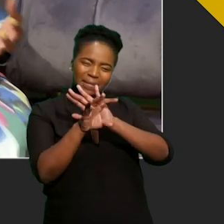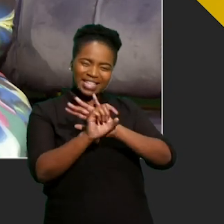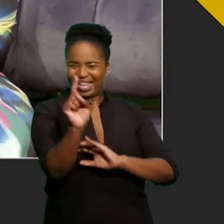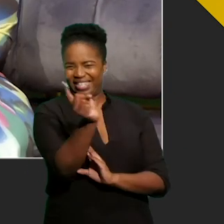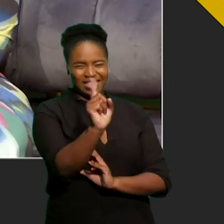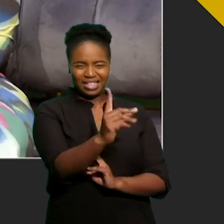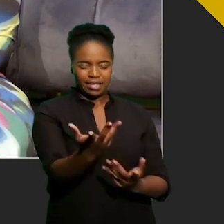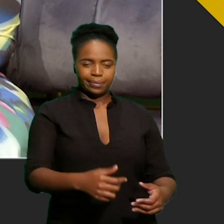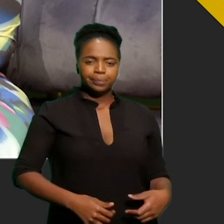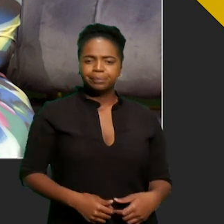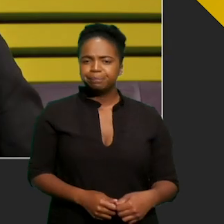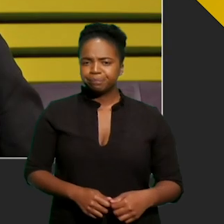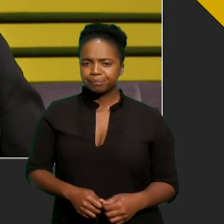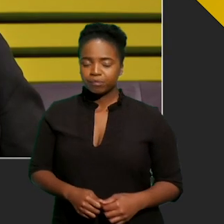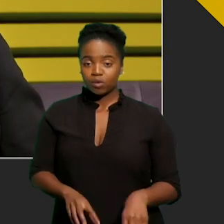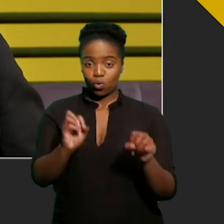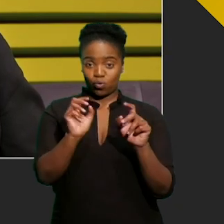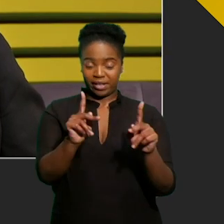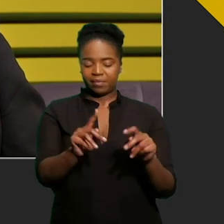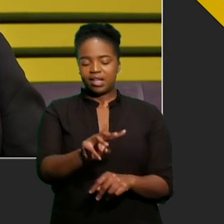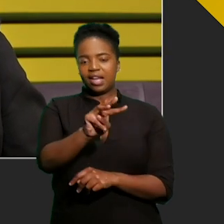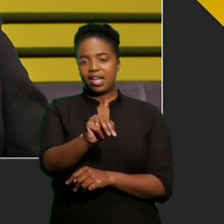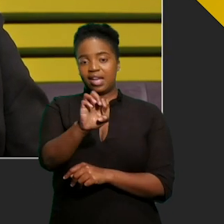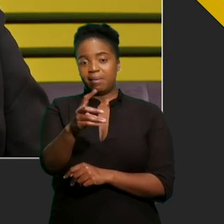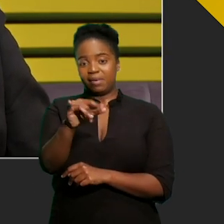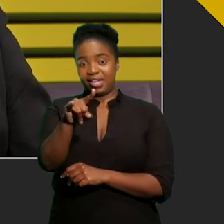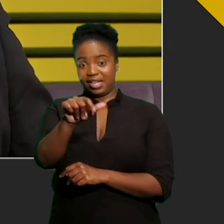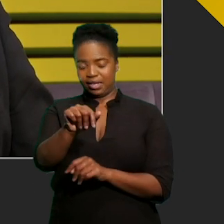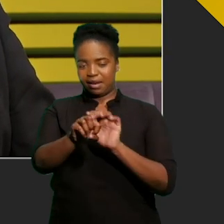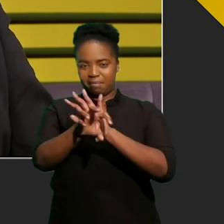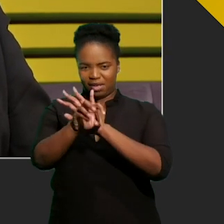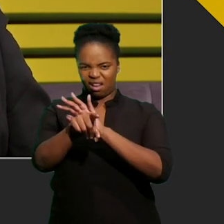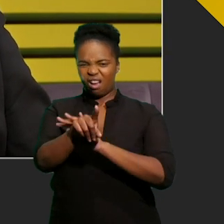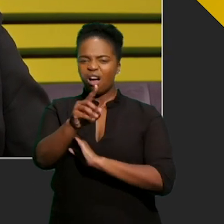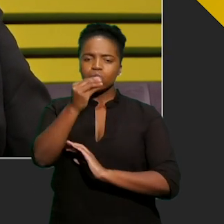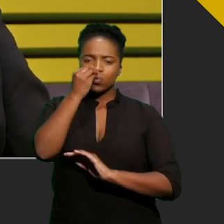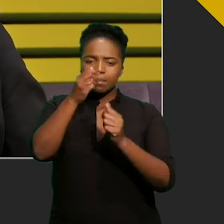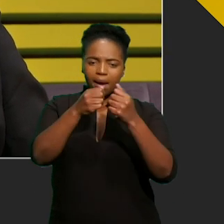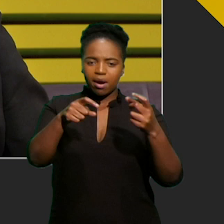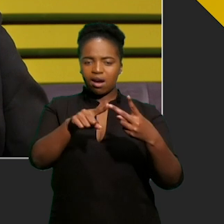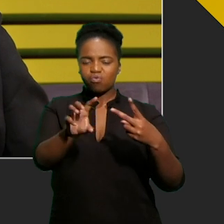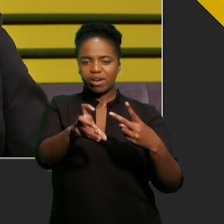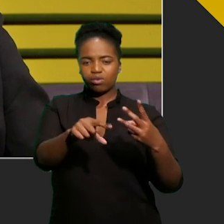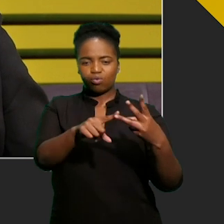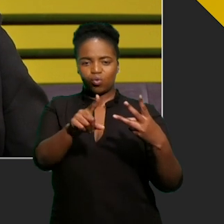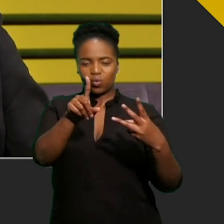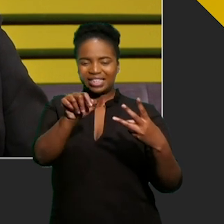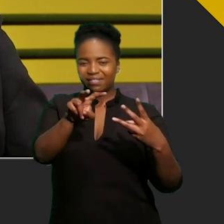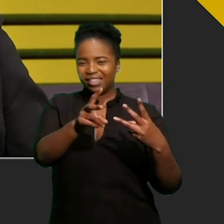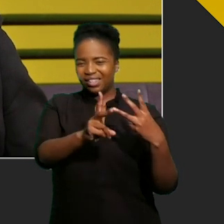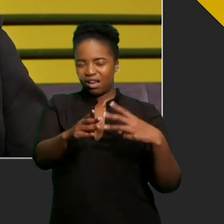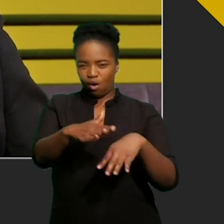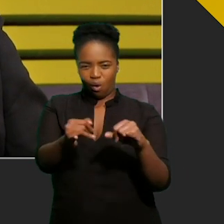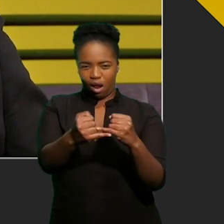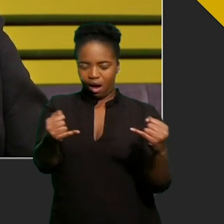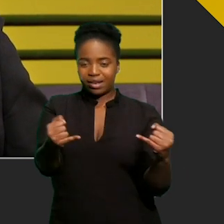do? Okay. Media, it's one say ibuen need. Yeah. Full stop. So it's one say rating,